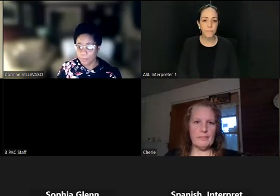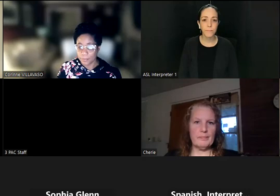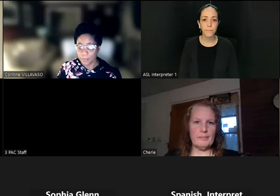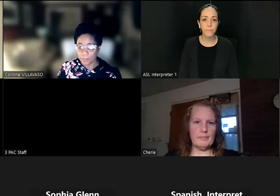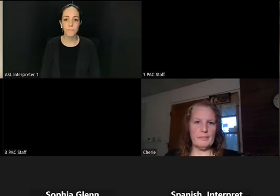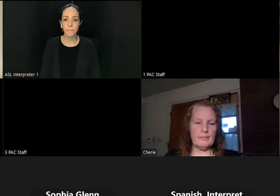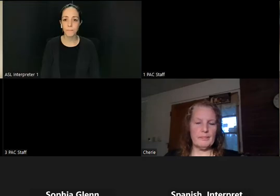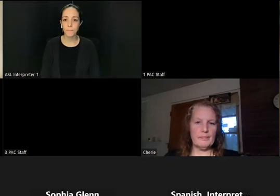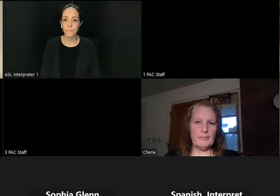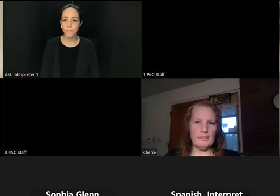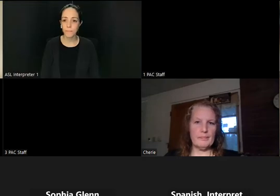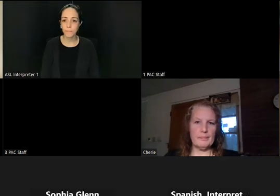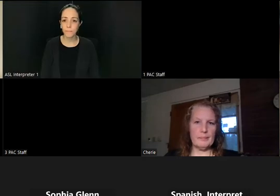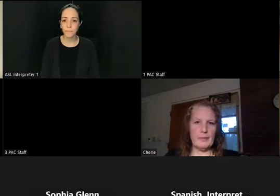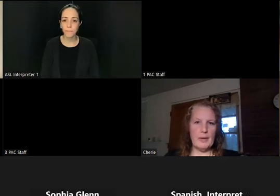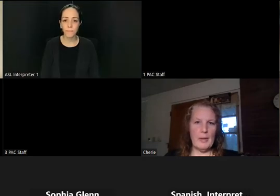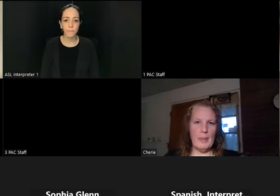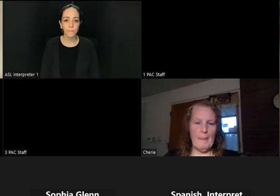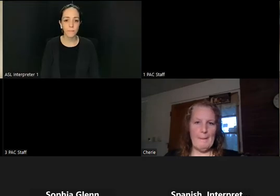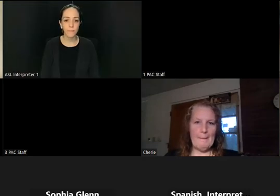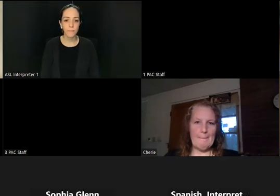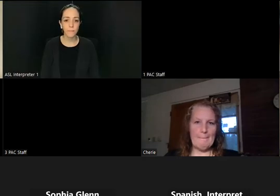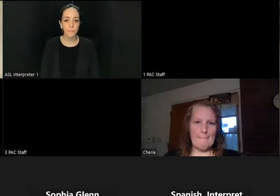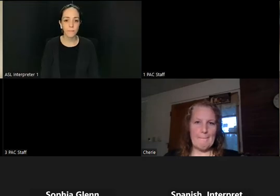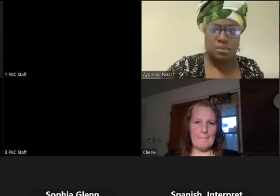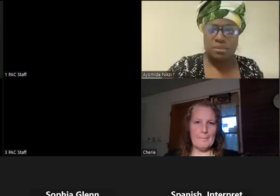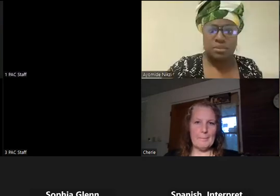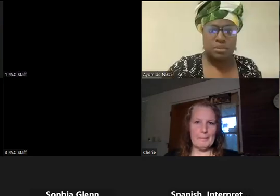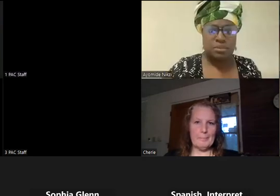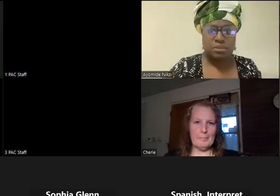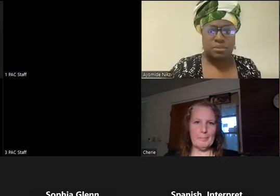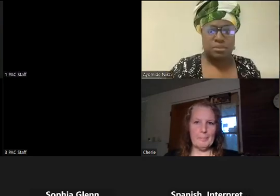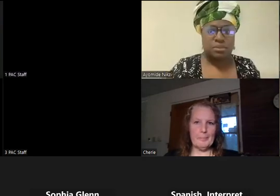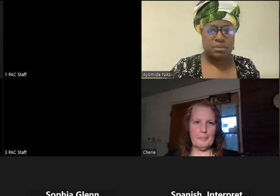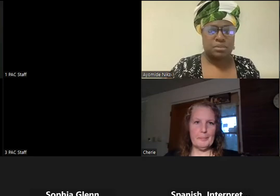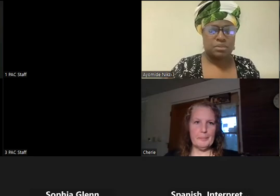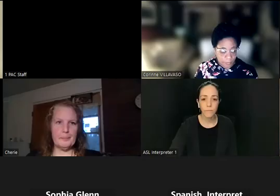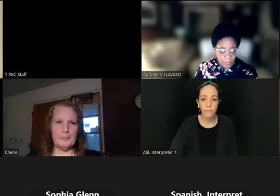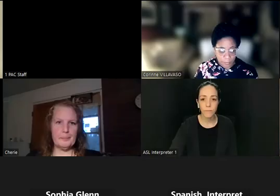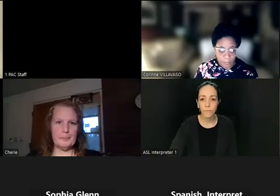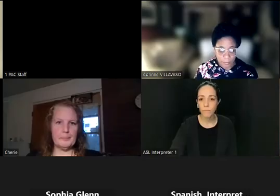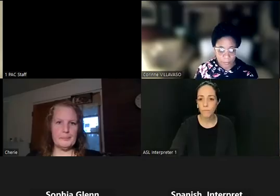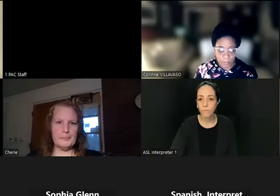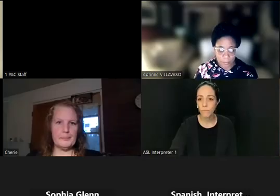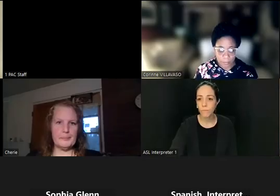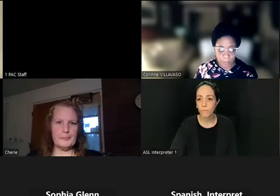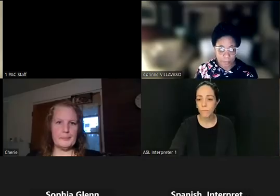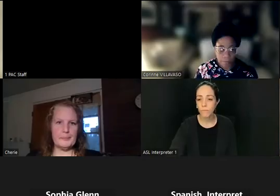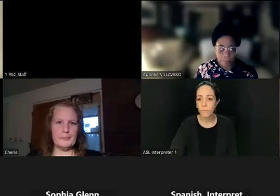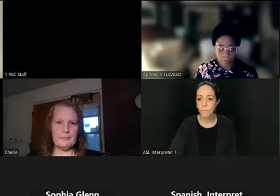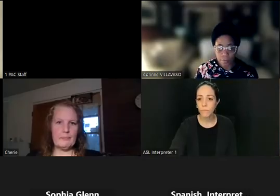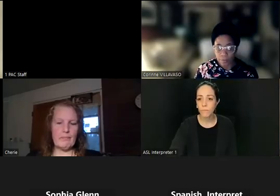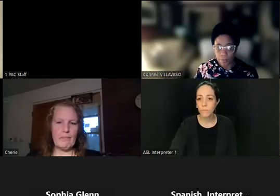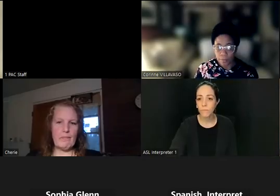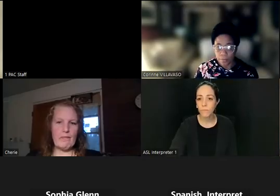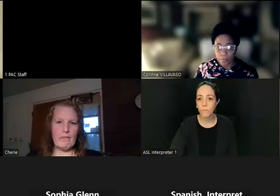Thank you, Corrine. The Police Accountability Commission currently uses the land acknowledgement on display at City Hall, which reads, "We